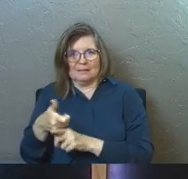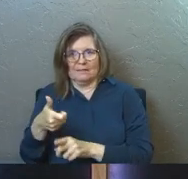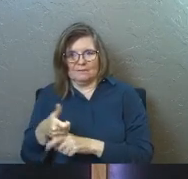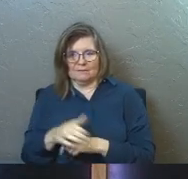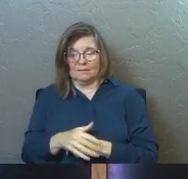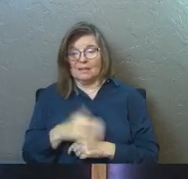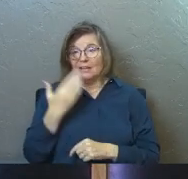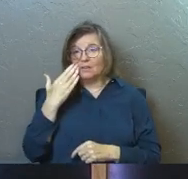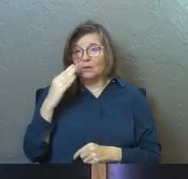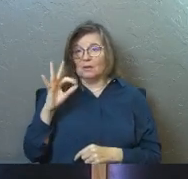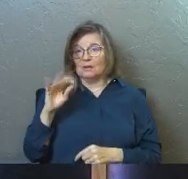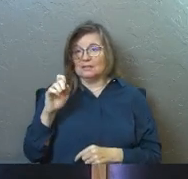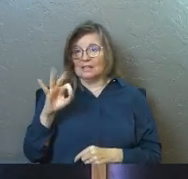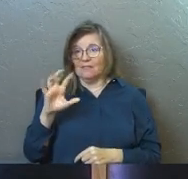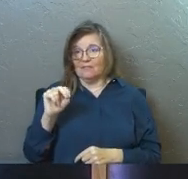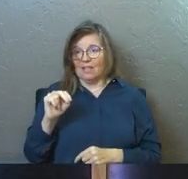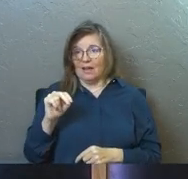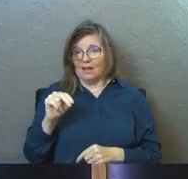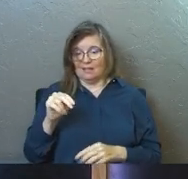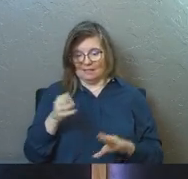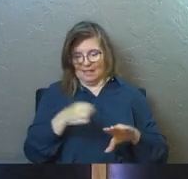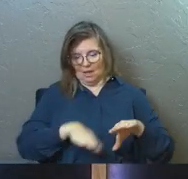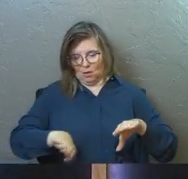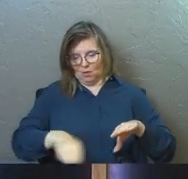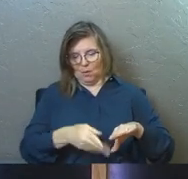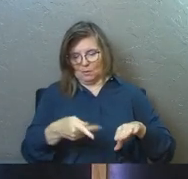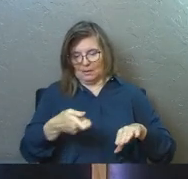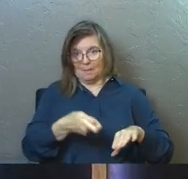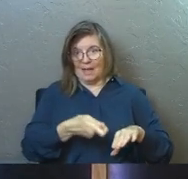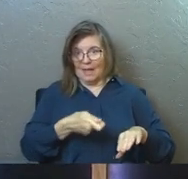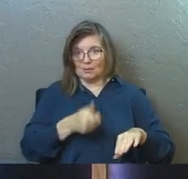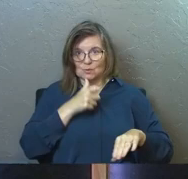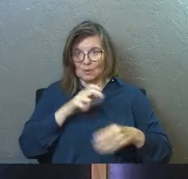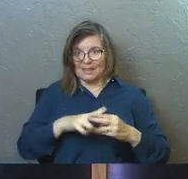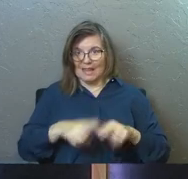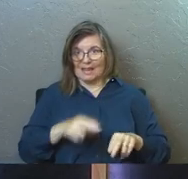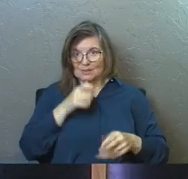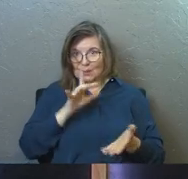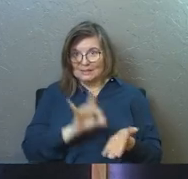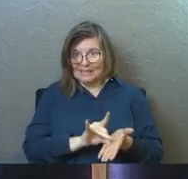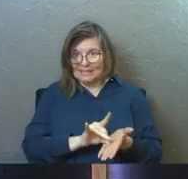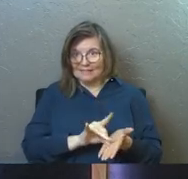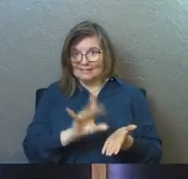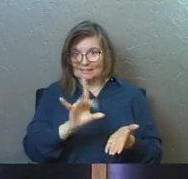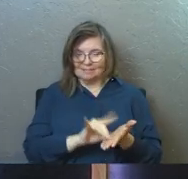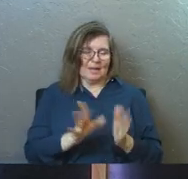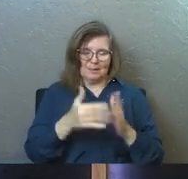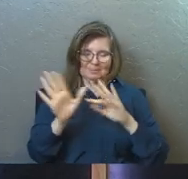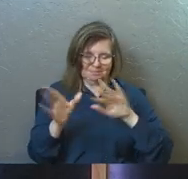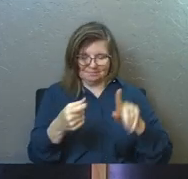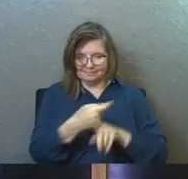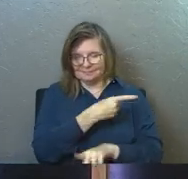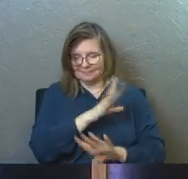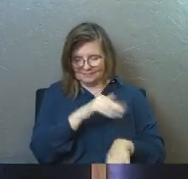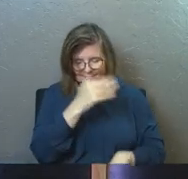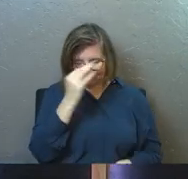if you don't know what Teflon is, they put it on the pan so the eggs don't stick, right? It's so good. We used to, anyway.